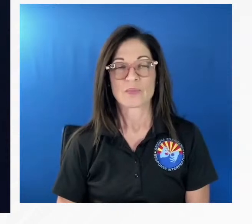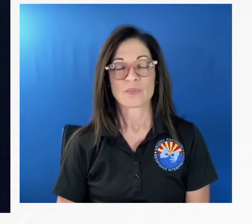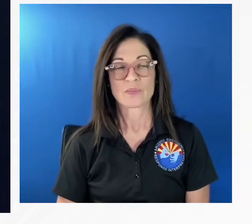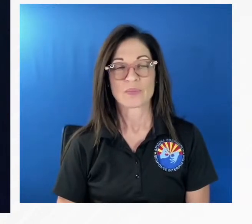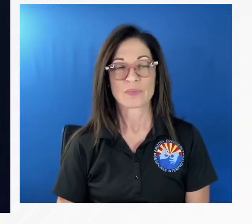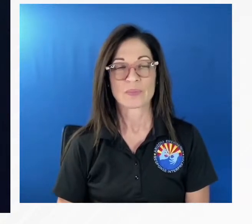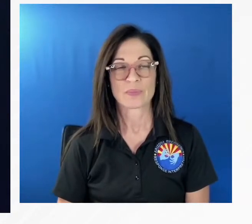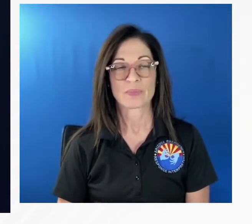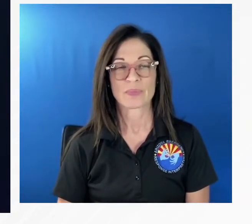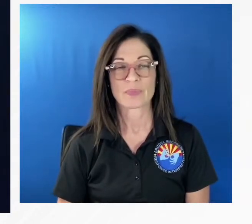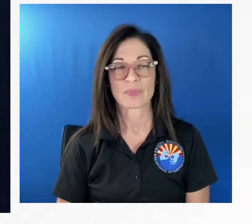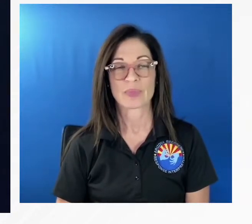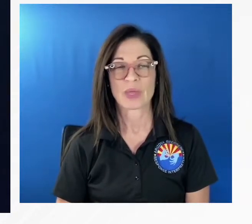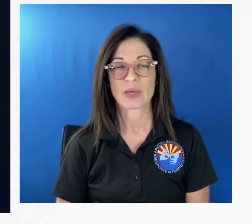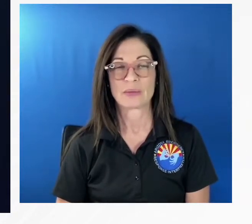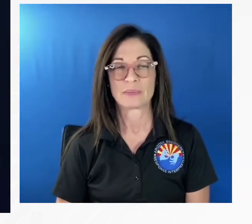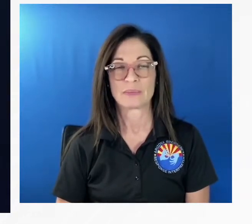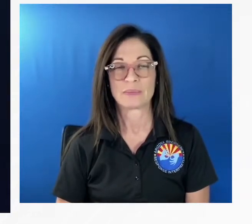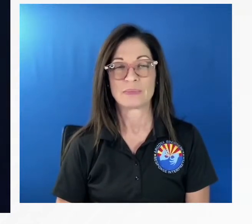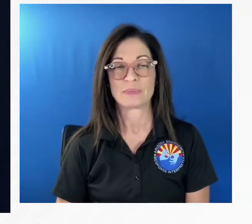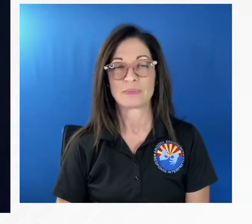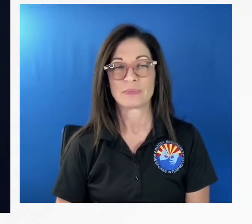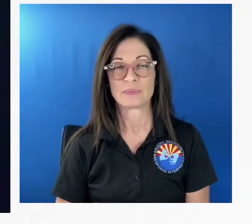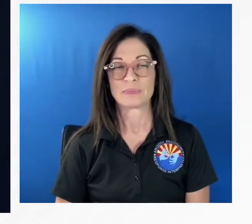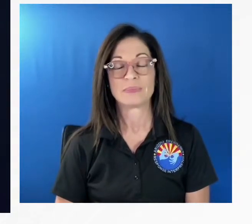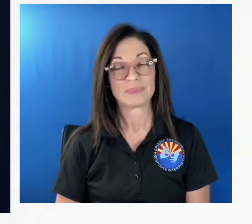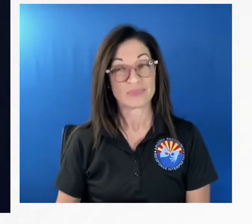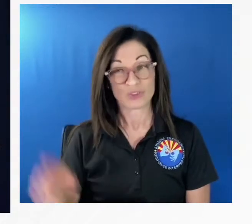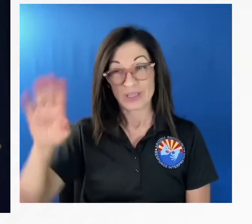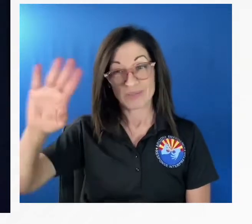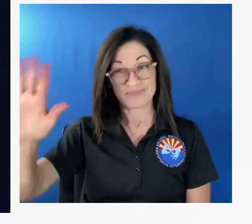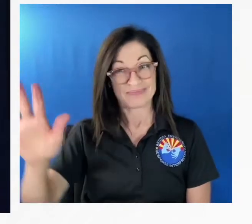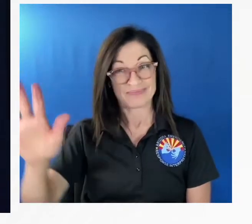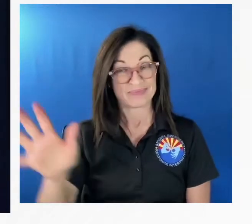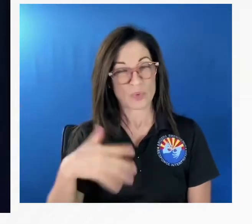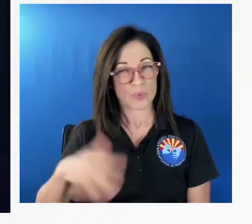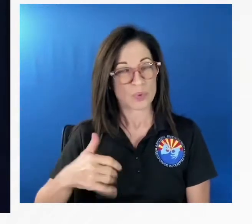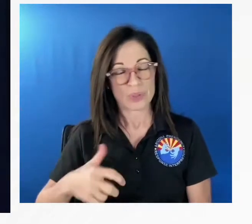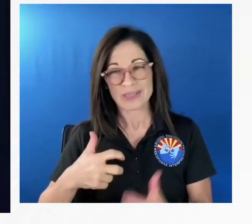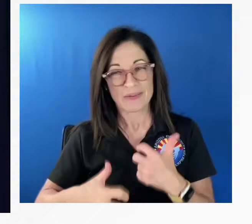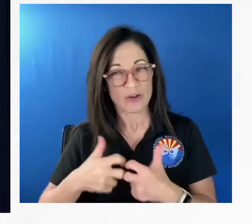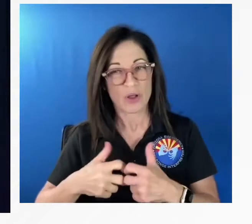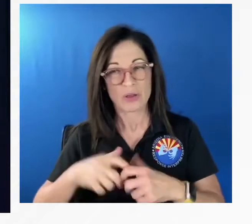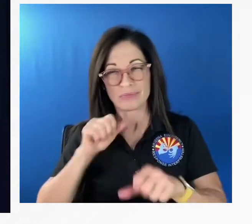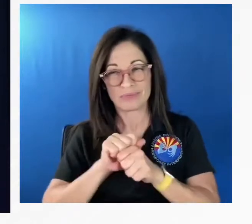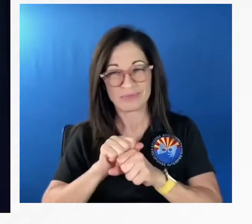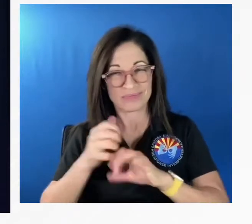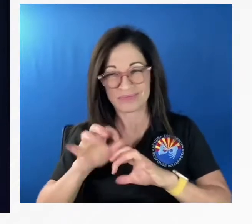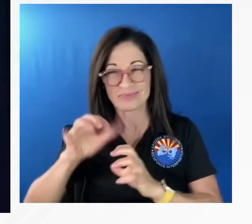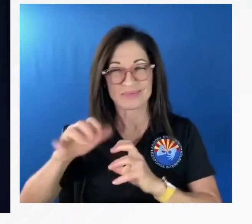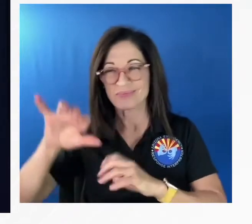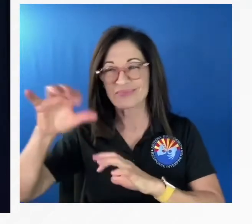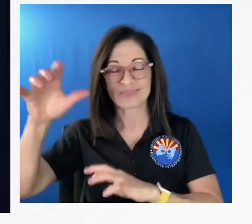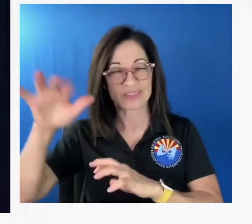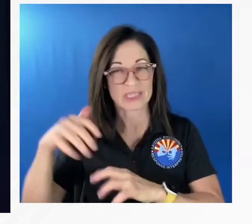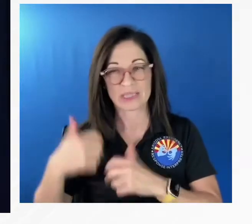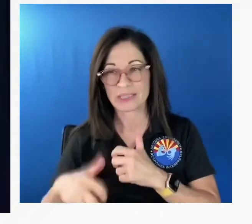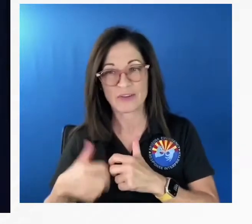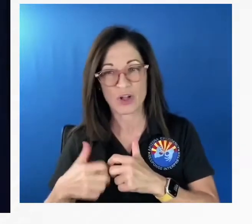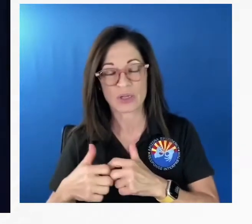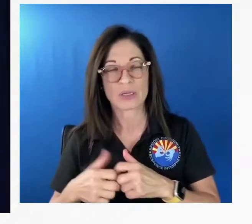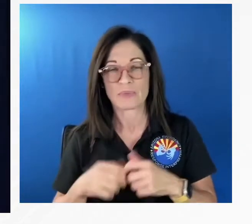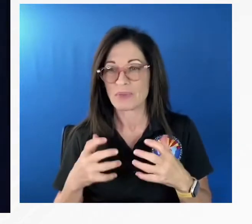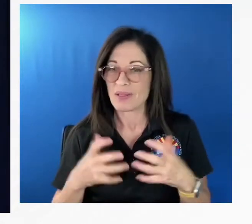talking about here is some really difficult terrain. Once again, we've been plagued by really difficult terrain since